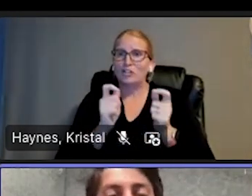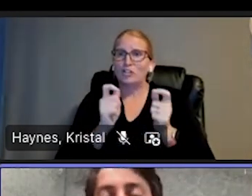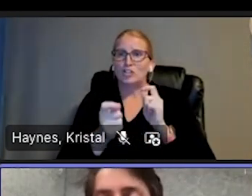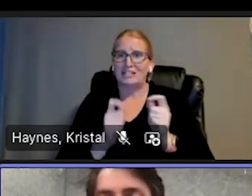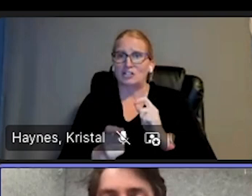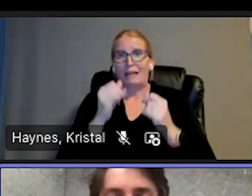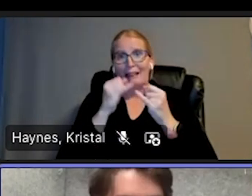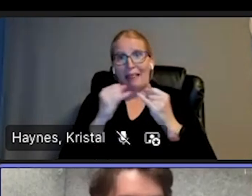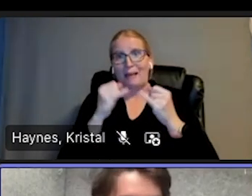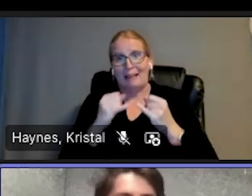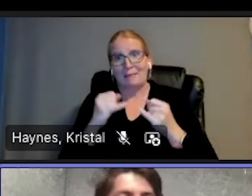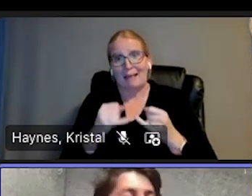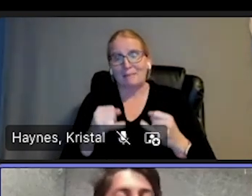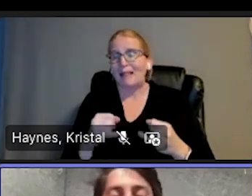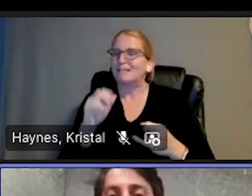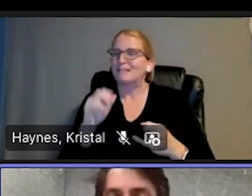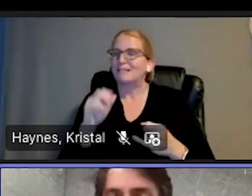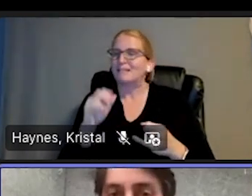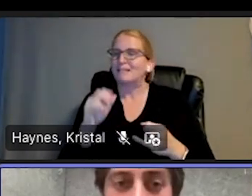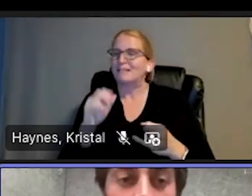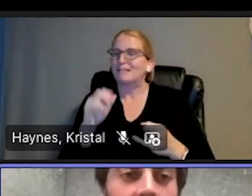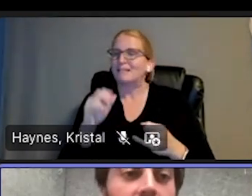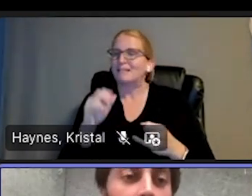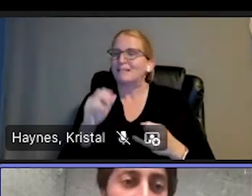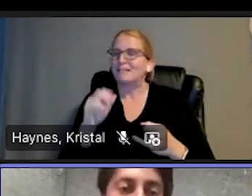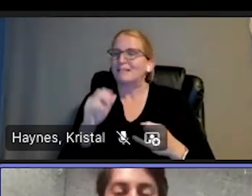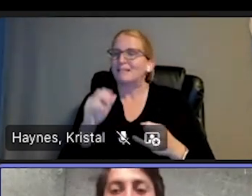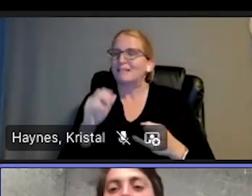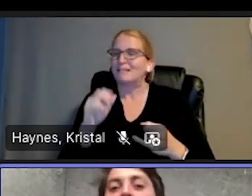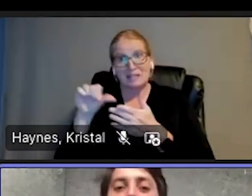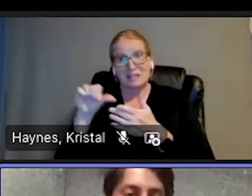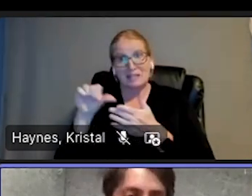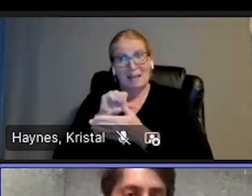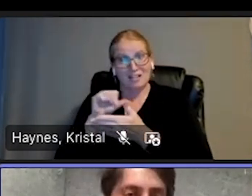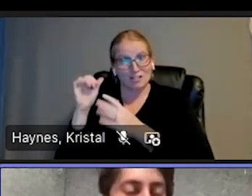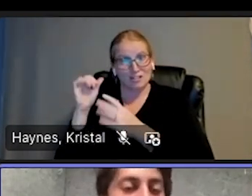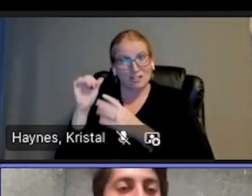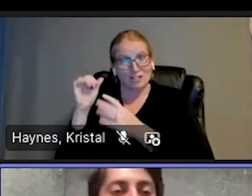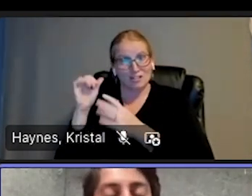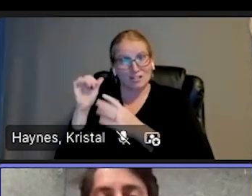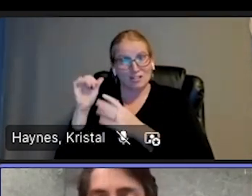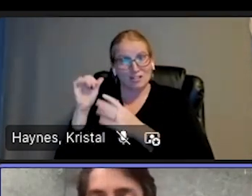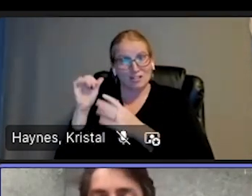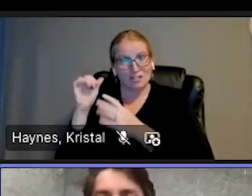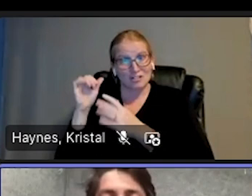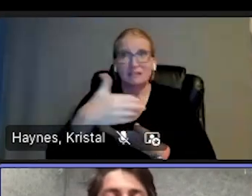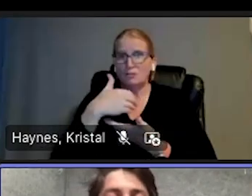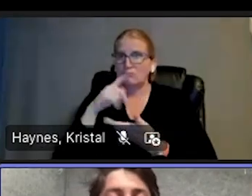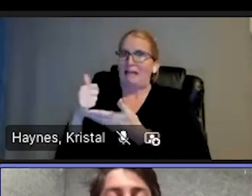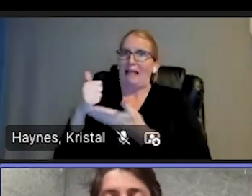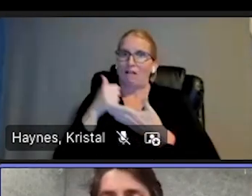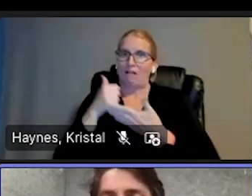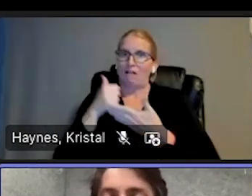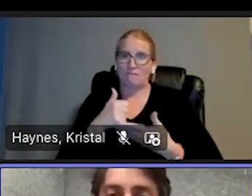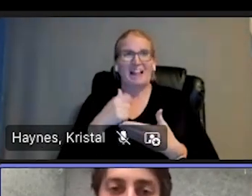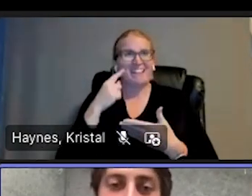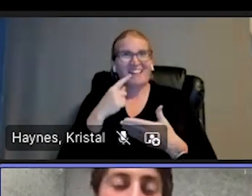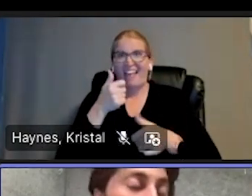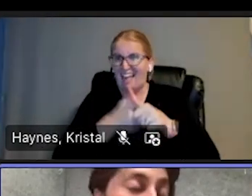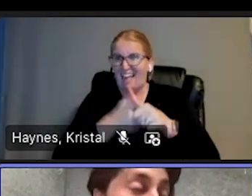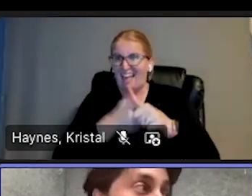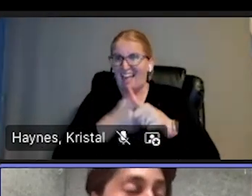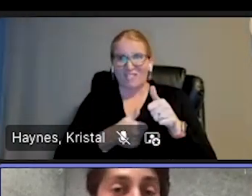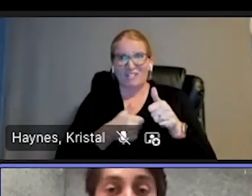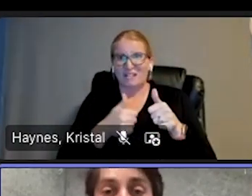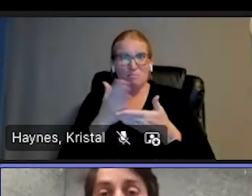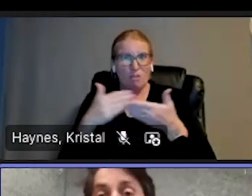received were very helpful, and I don't think there's a single section that wasn't updated based on the input from the public and the range of stakeholders that